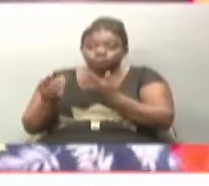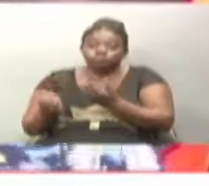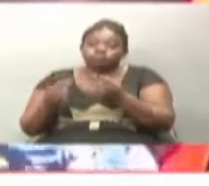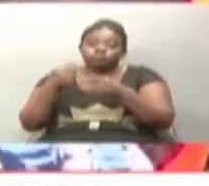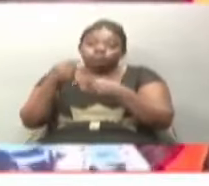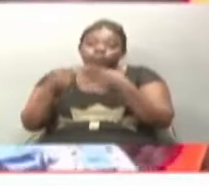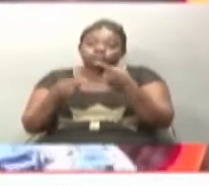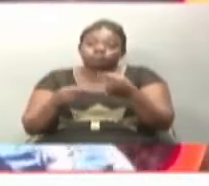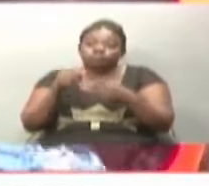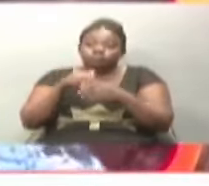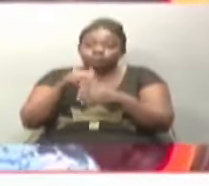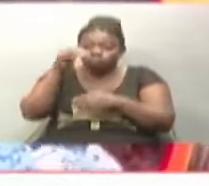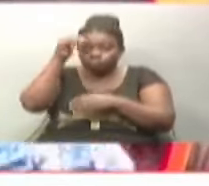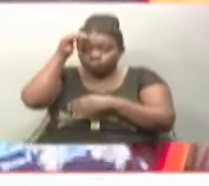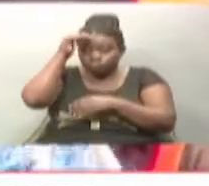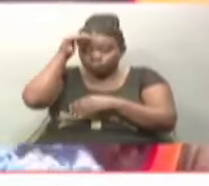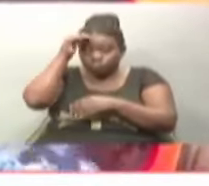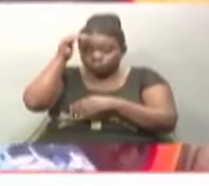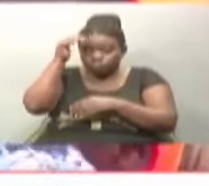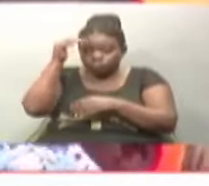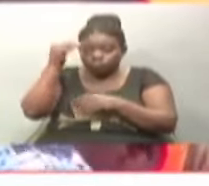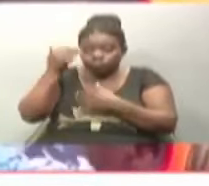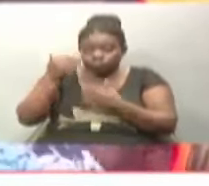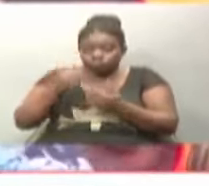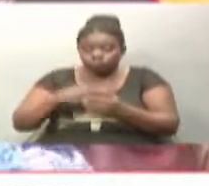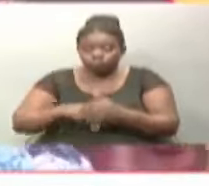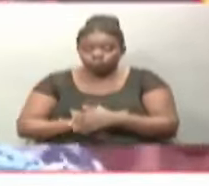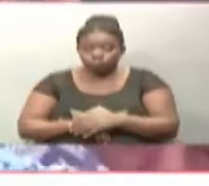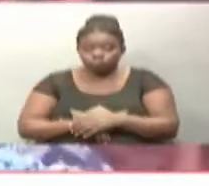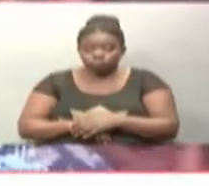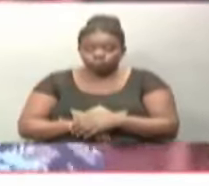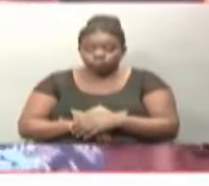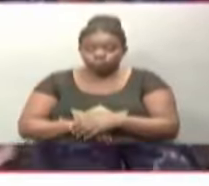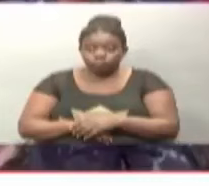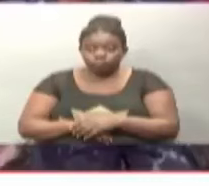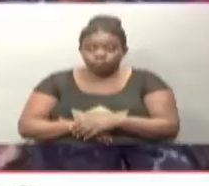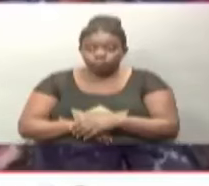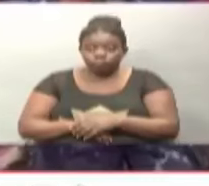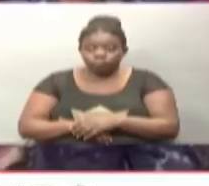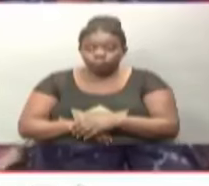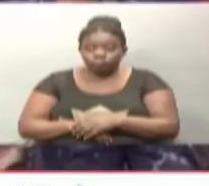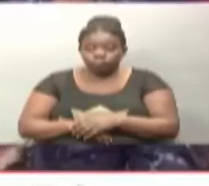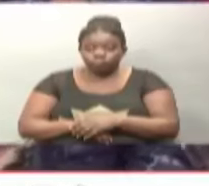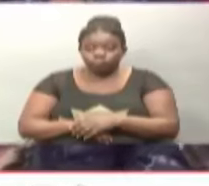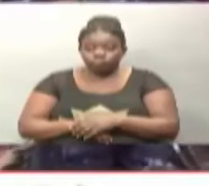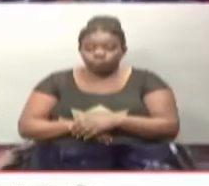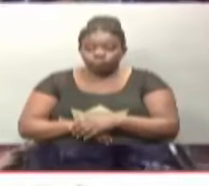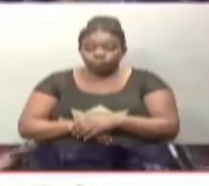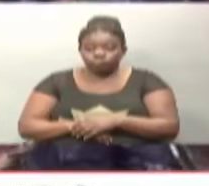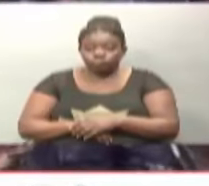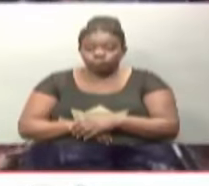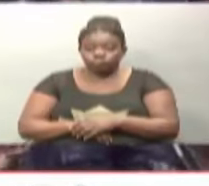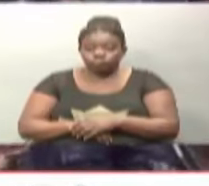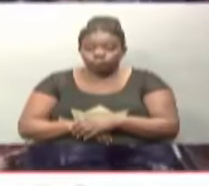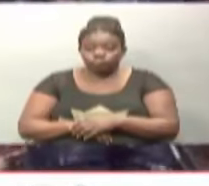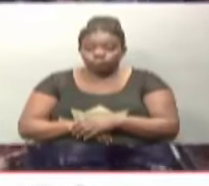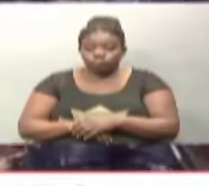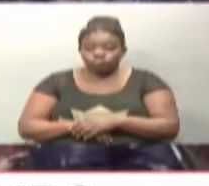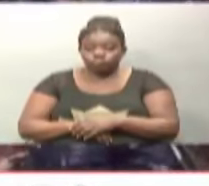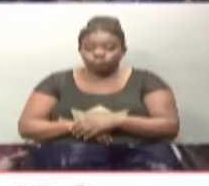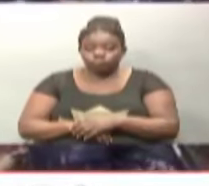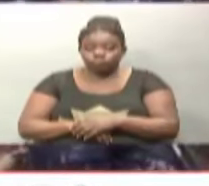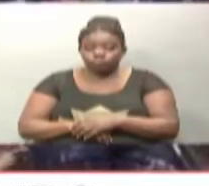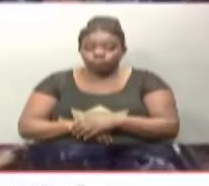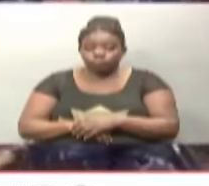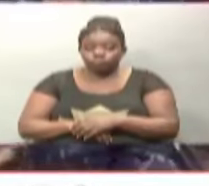ku polisi baba serikali batono atenga tuli ku budo lw'amaanyi. Okusinziira ku batuuze abazigobedde bababuulira nga bwe